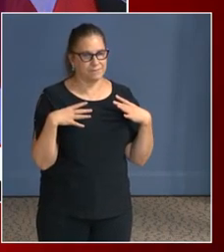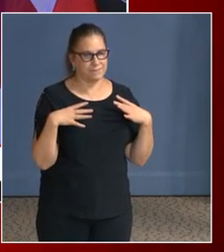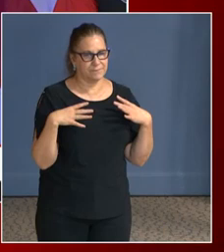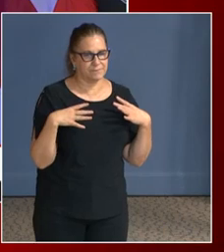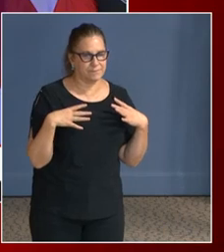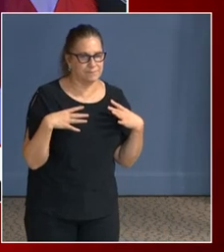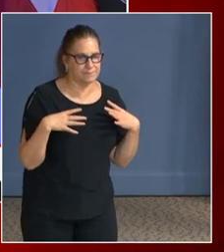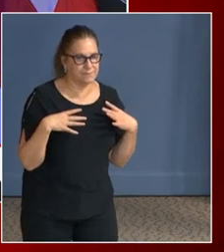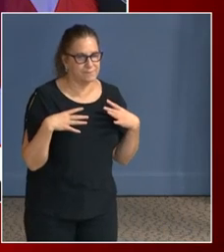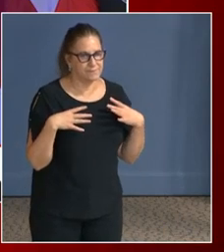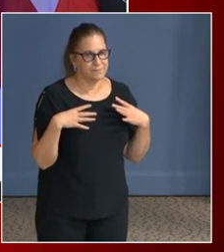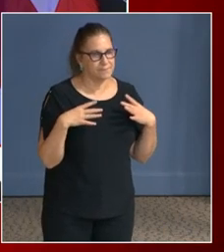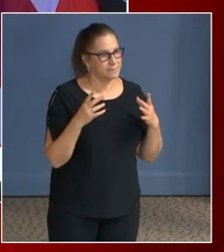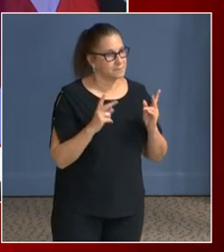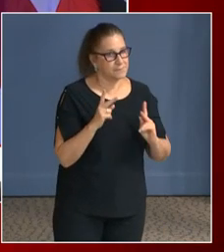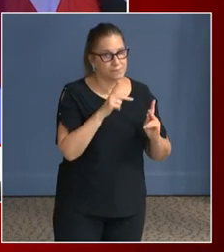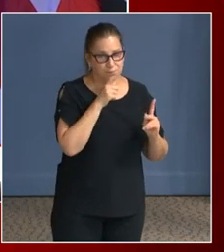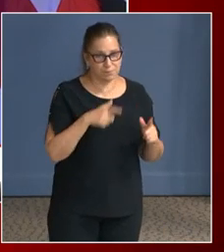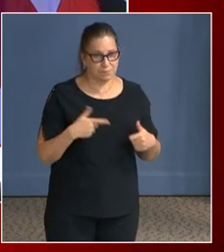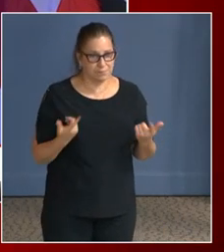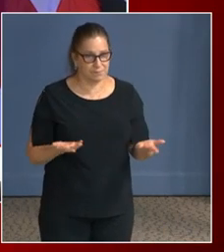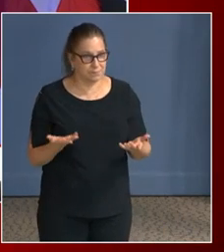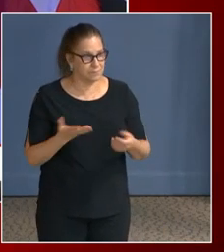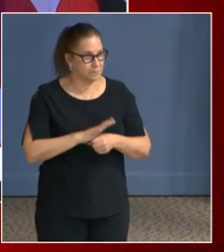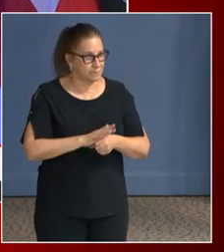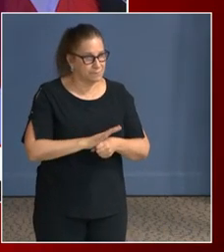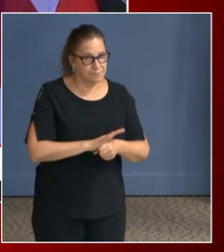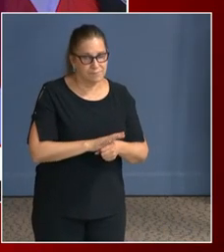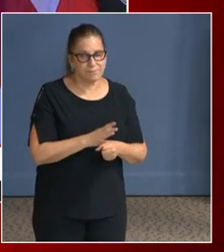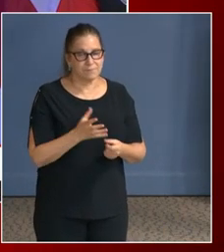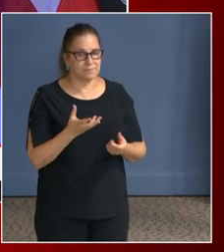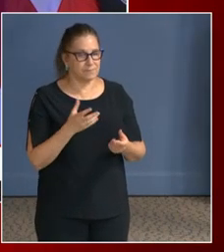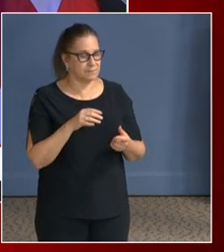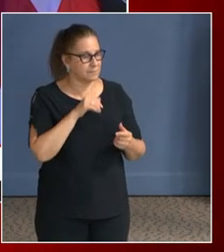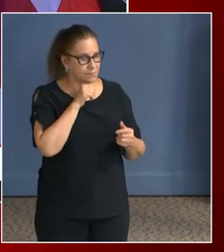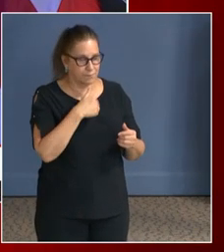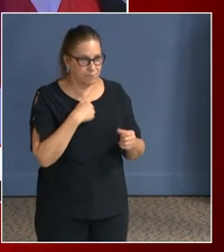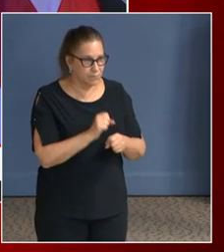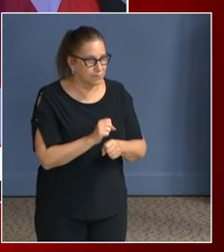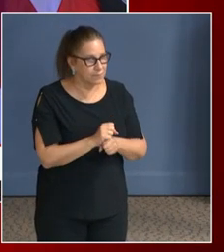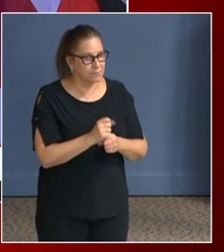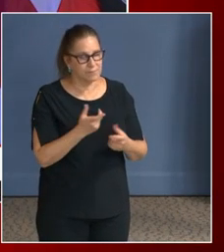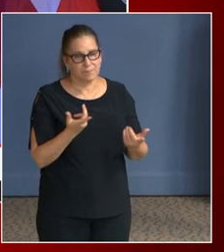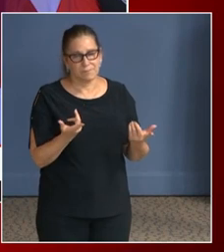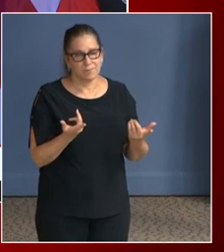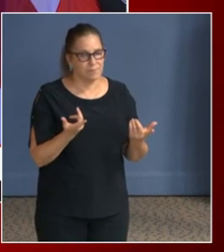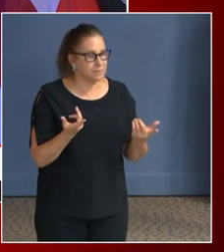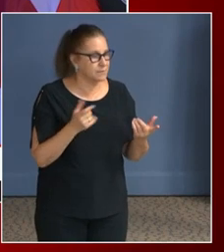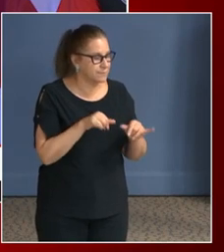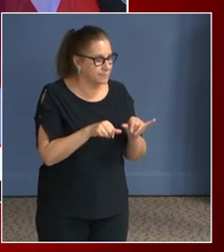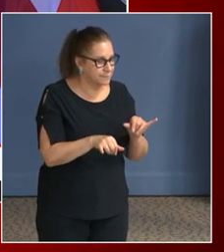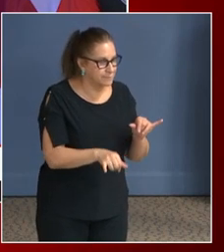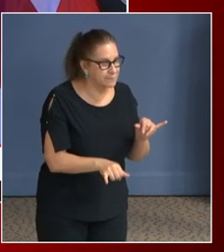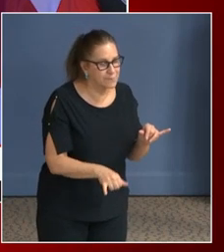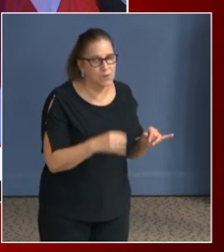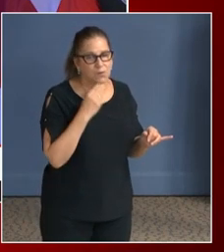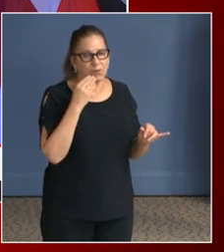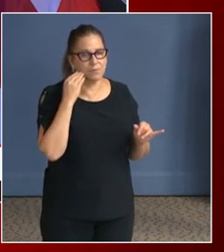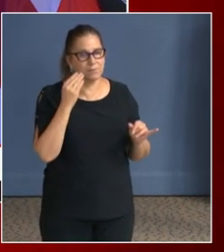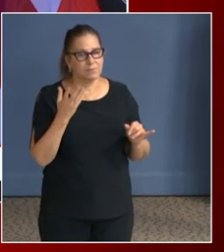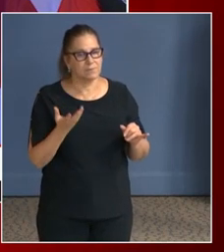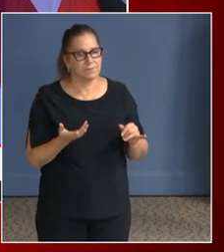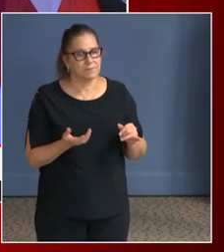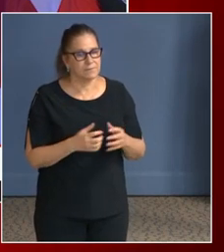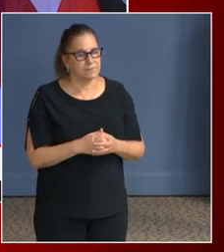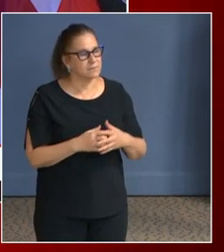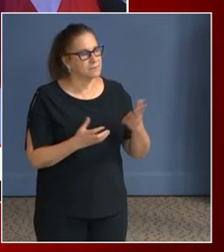are out of work and perhaps experiencing family members who are sick and need somebody to stay home with them? What is your